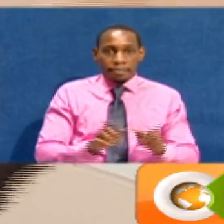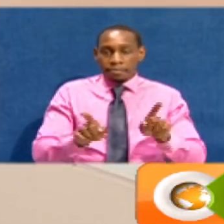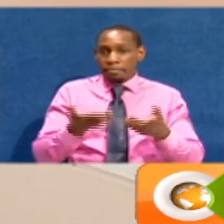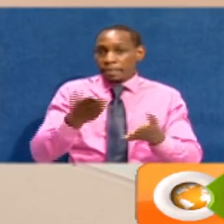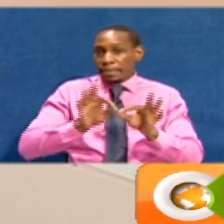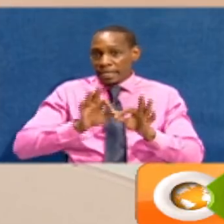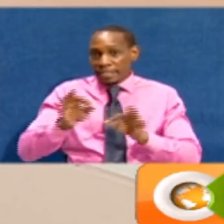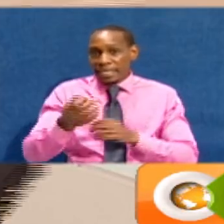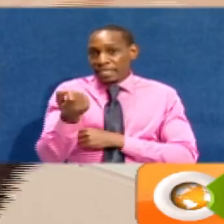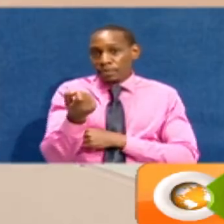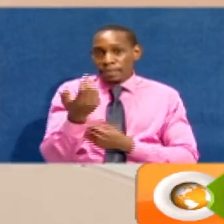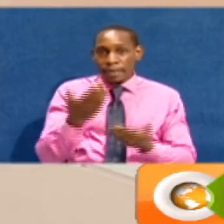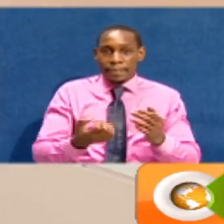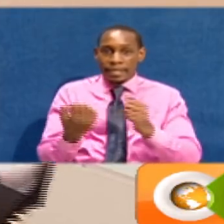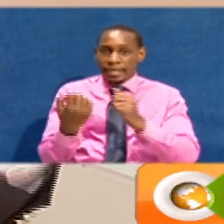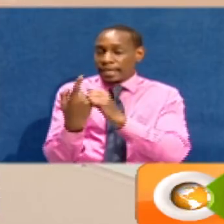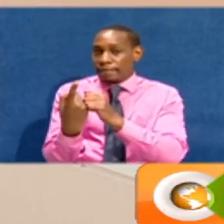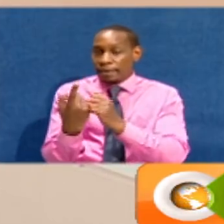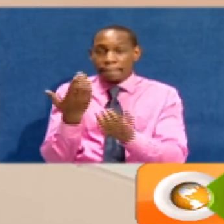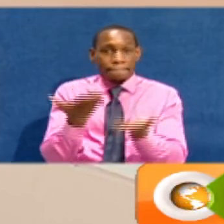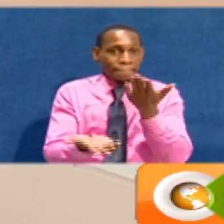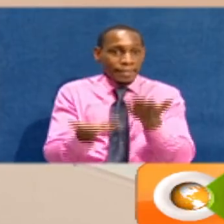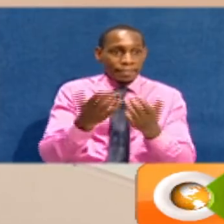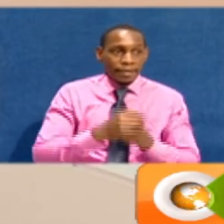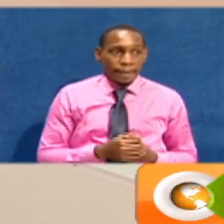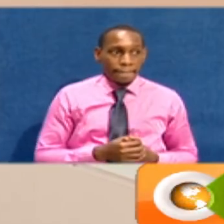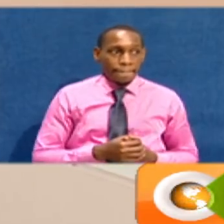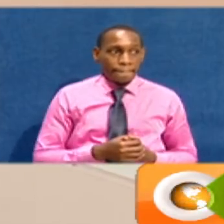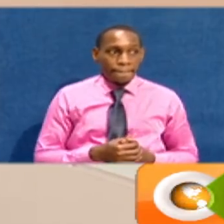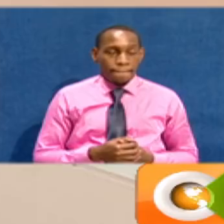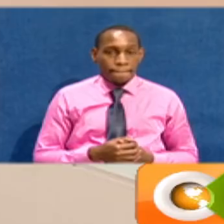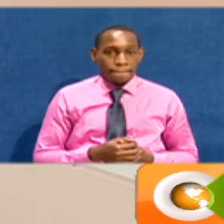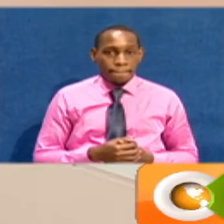extend it a little bit to about 11 or thereabout. Maybe.